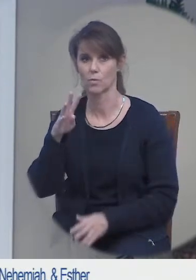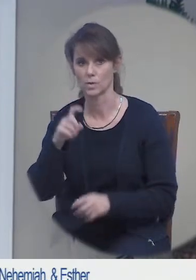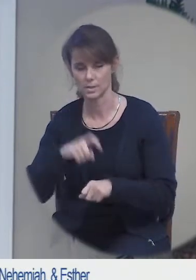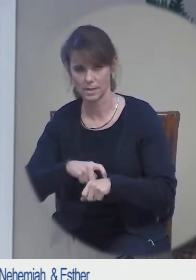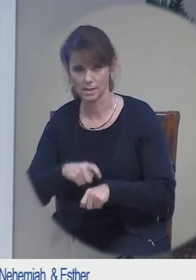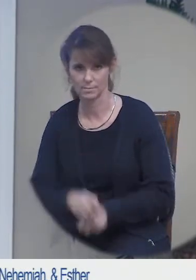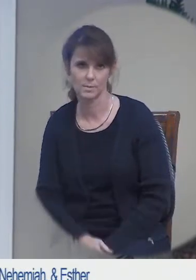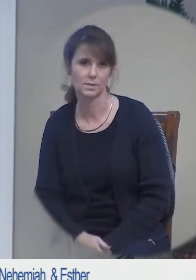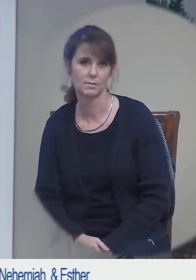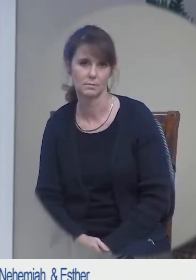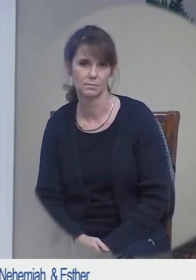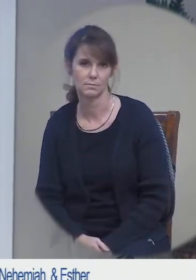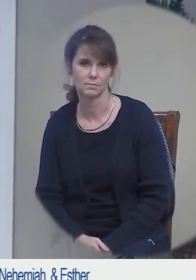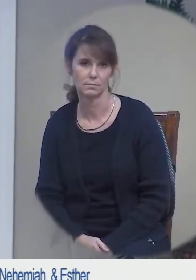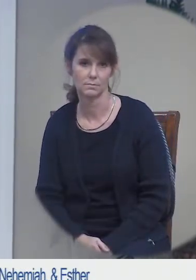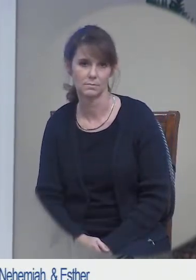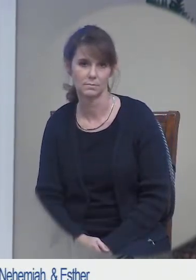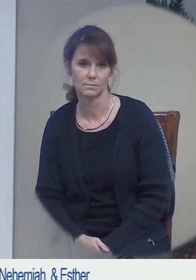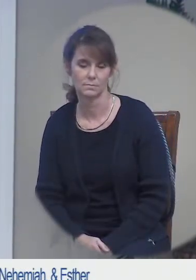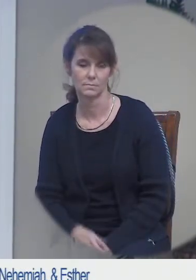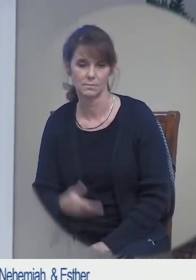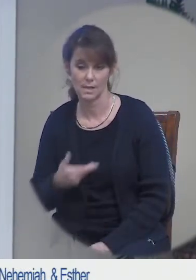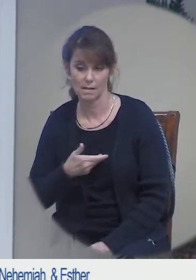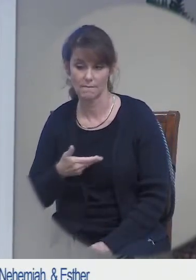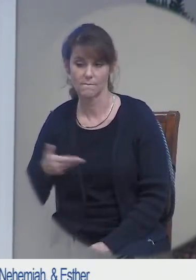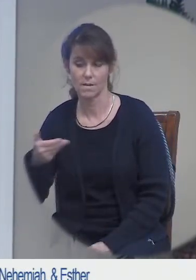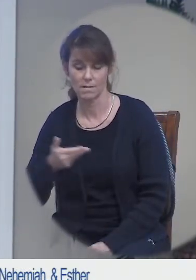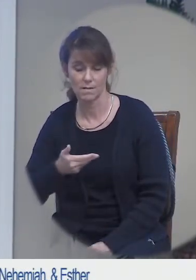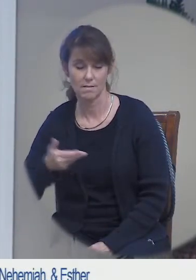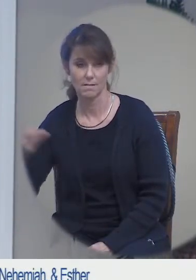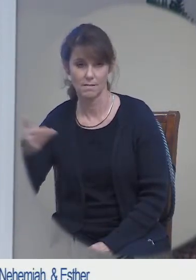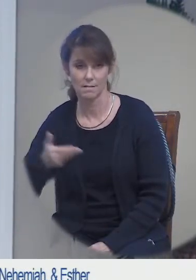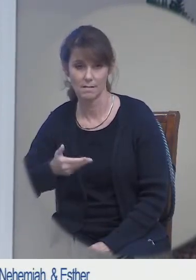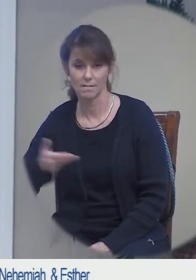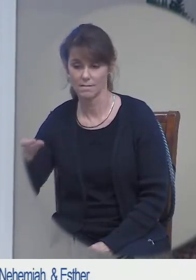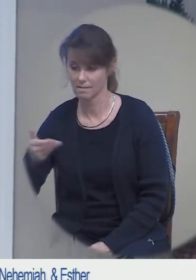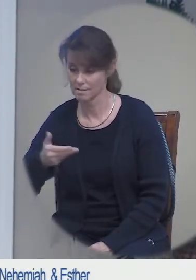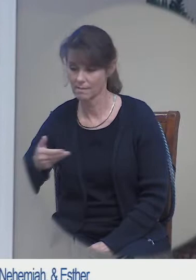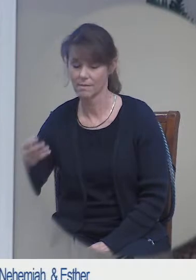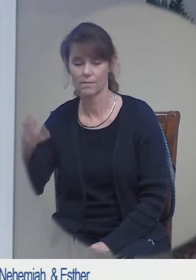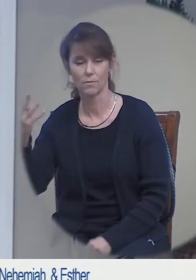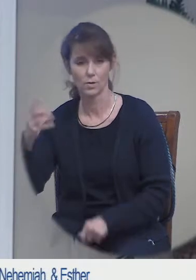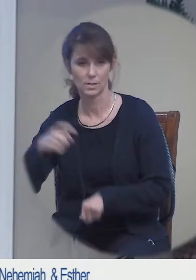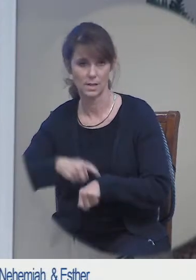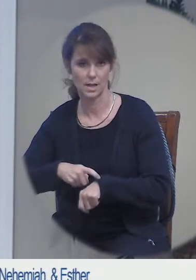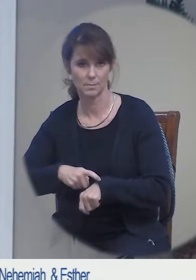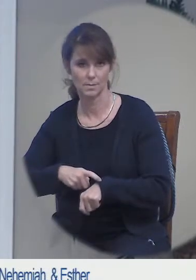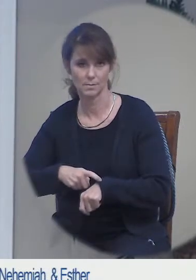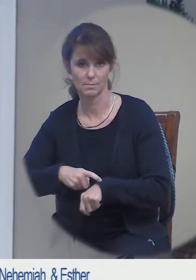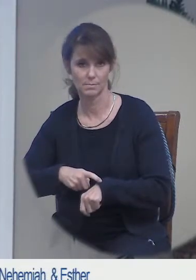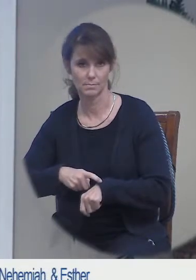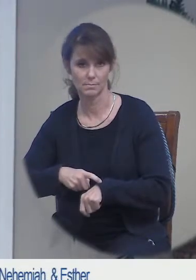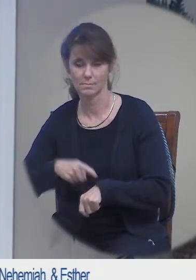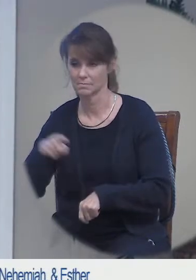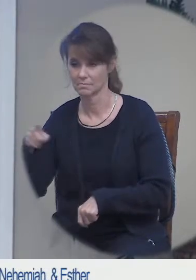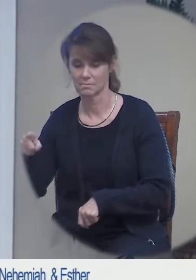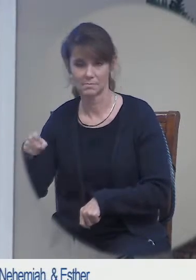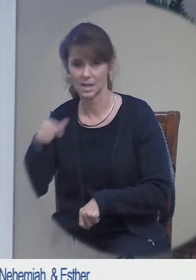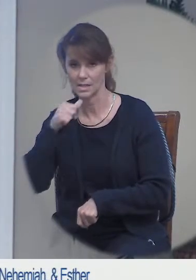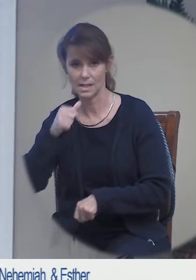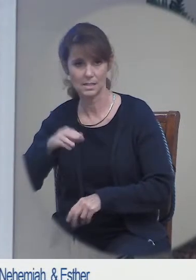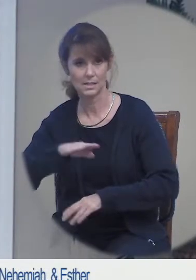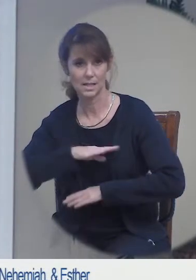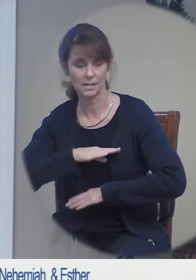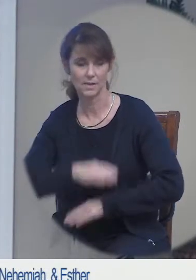him into this, and Nehemiah kept rebuffing them. But they weren't satisfied with that. The